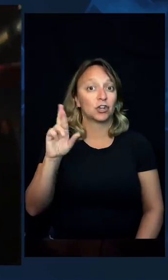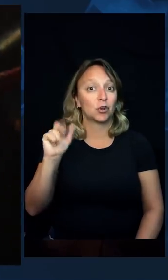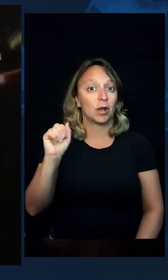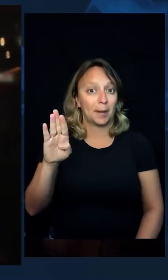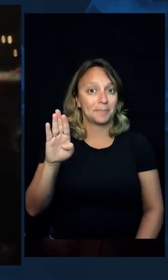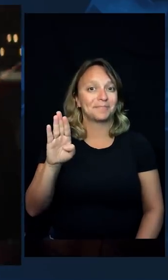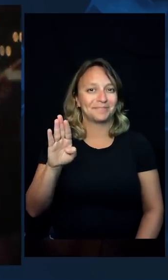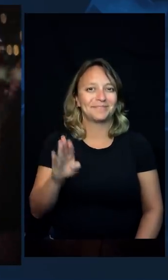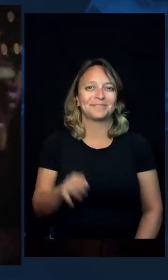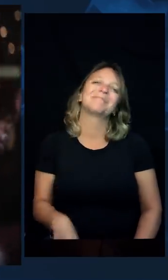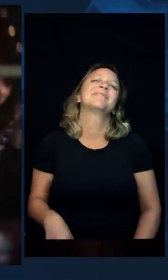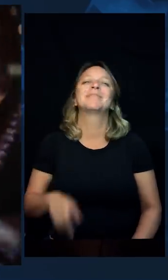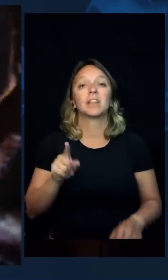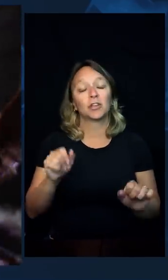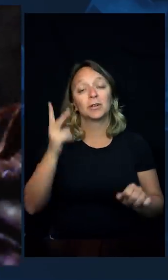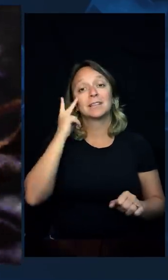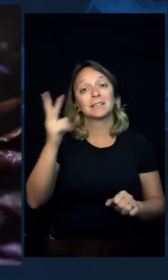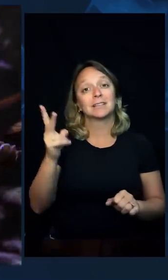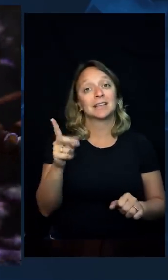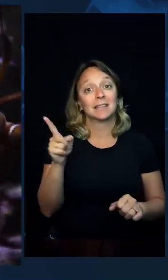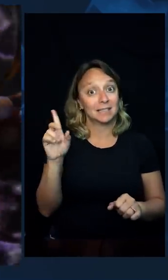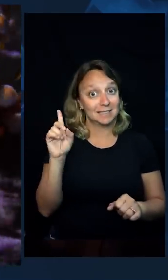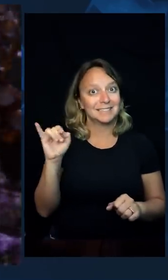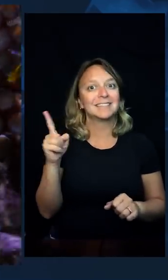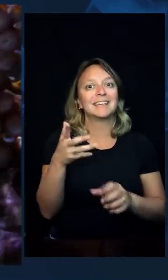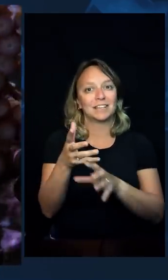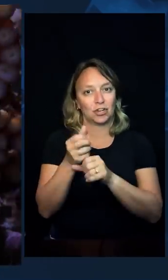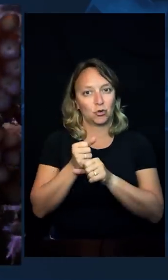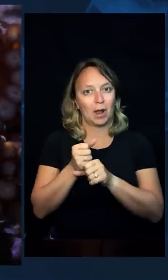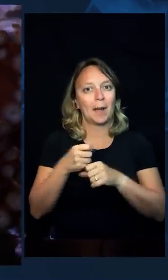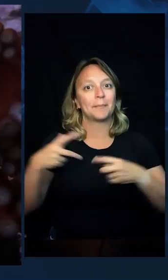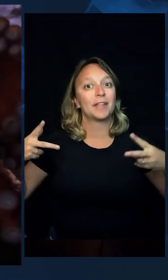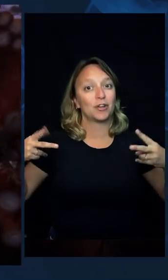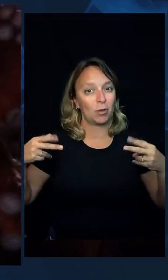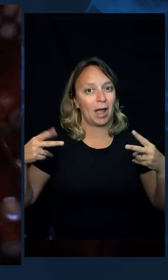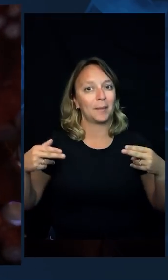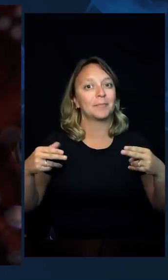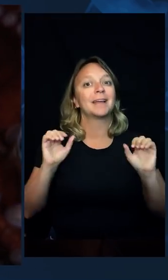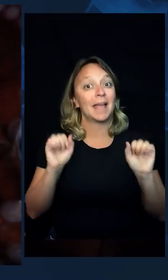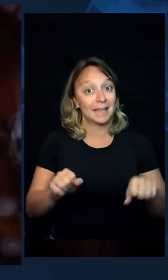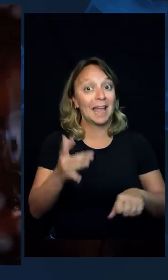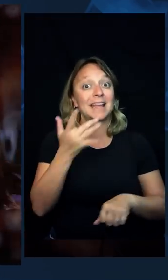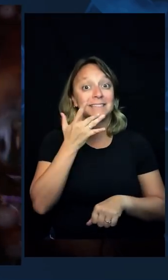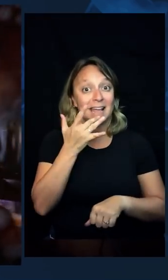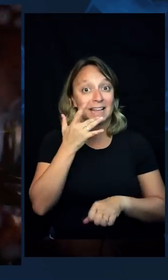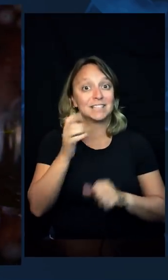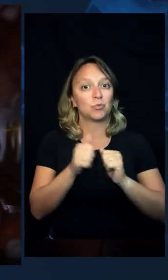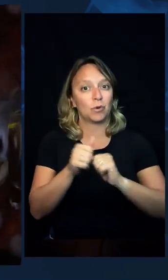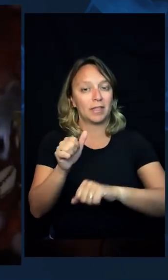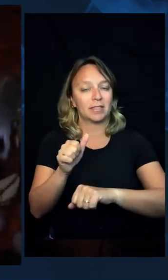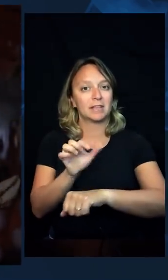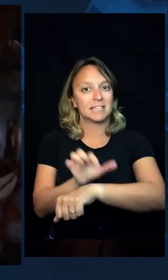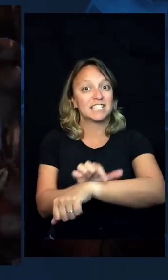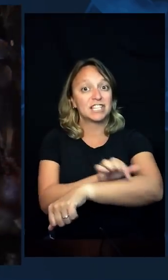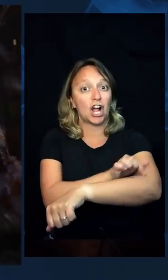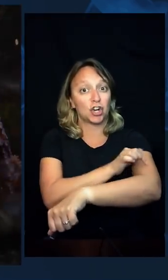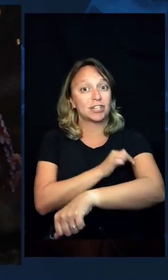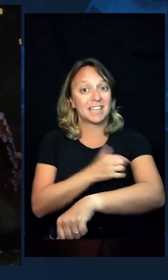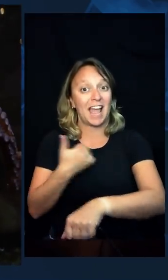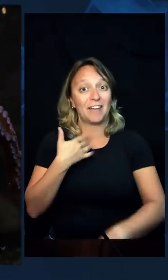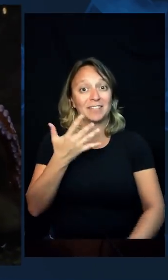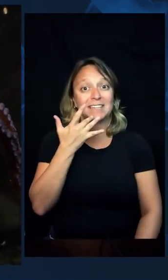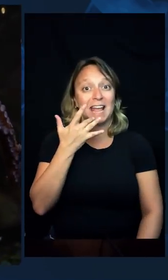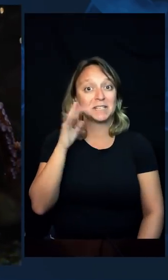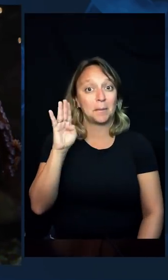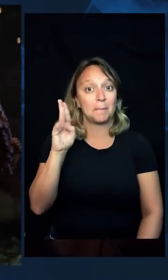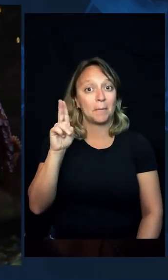All right, so you guys can see Licorice did grab the crab. He can taste it with the taste buds on his suckers. So the crab